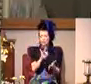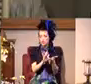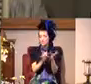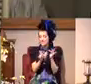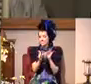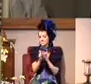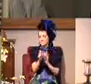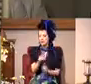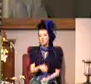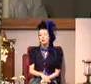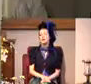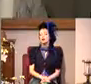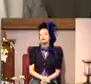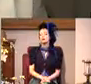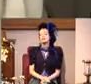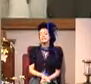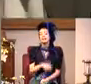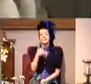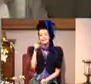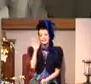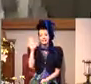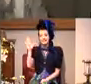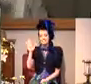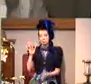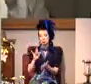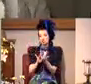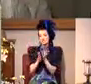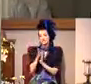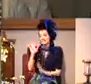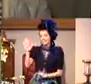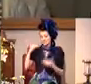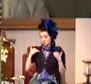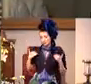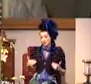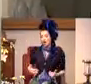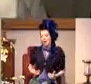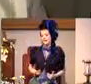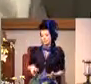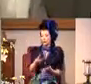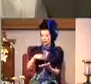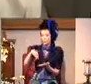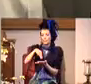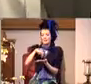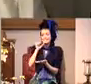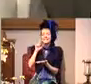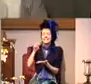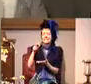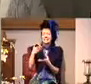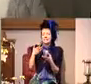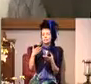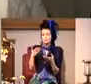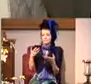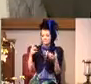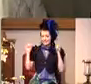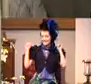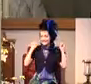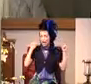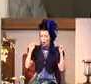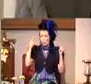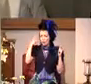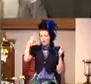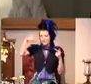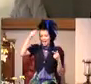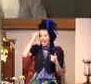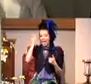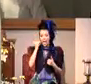his resurrected body for the towel that had surrounded his head. There was no need for him for those linen clothes that were there for